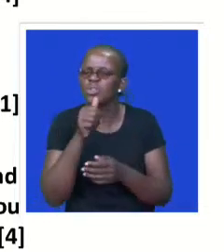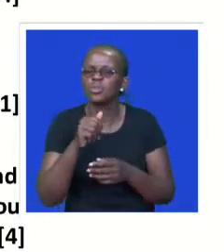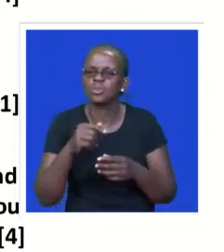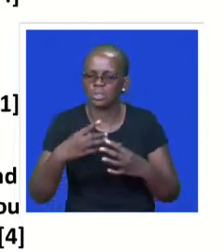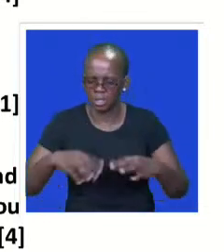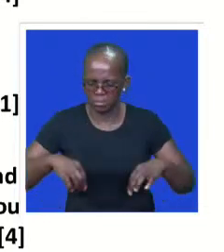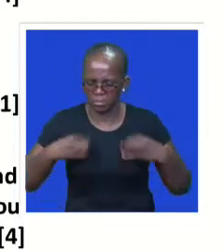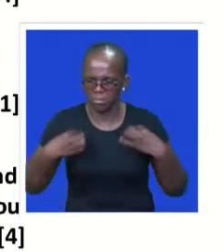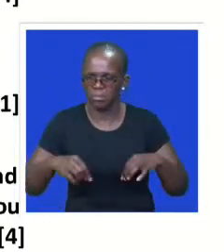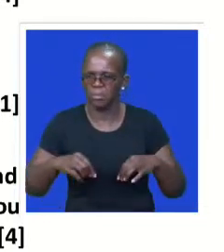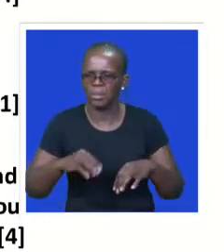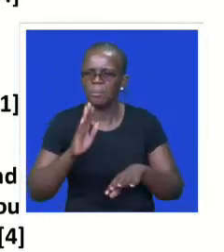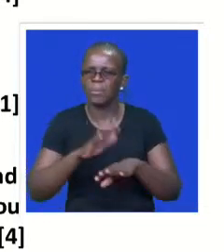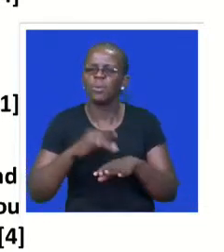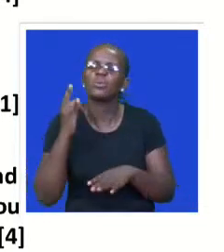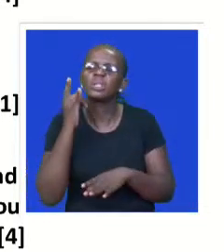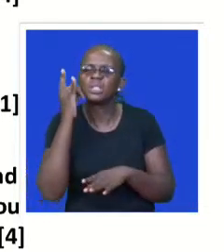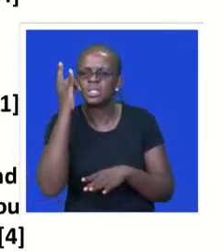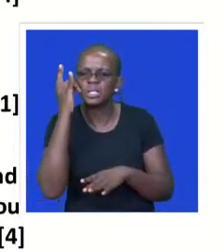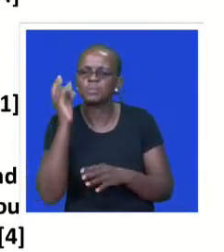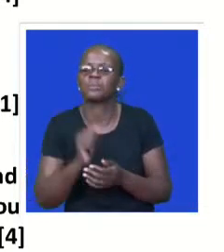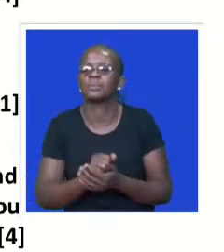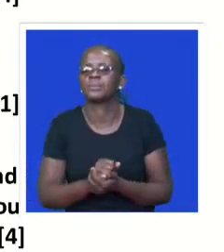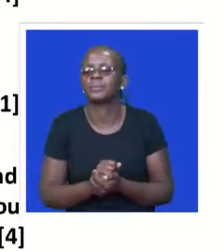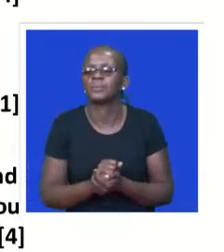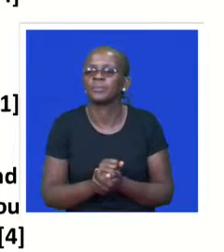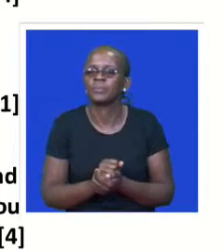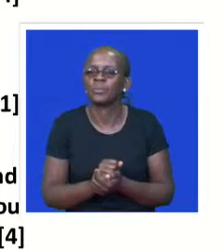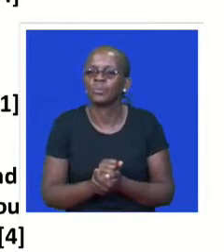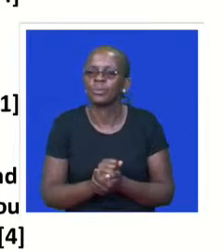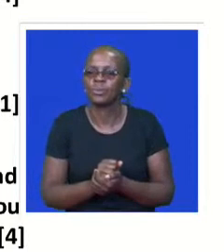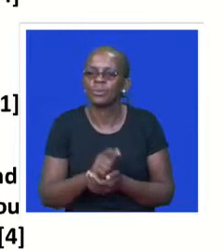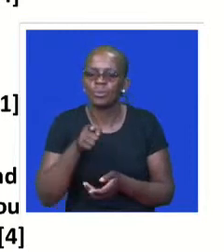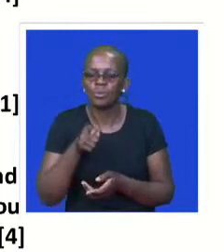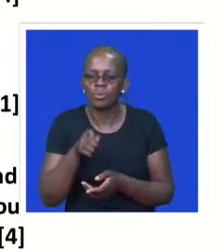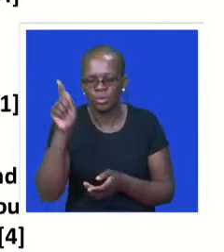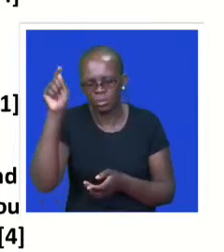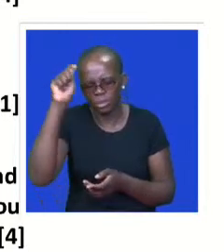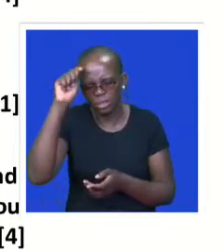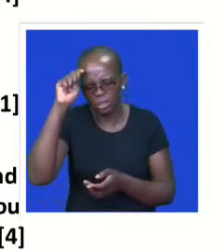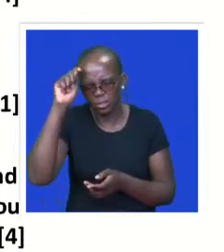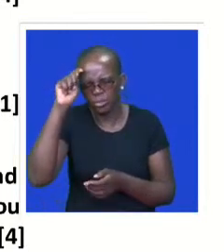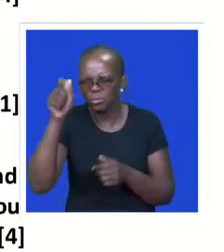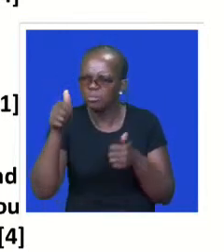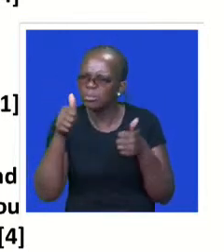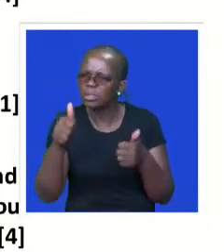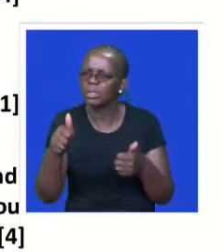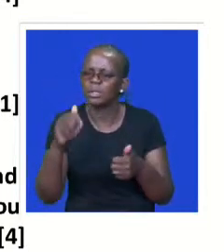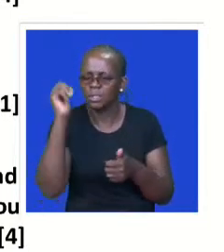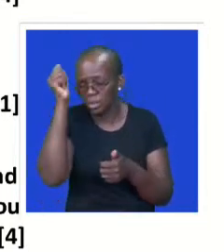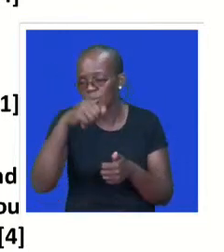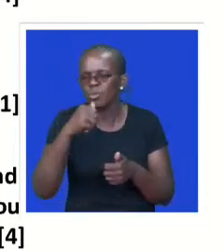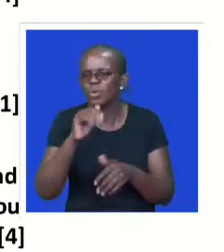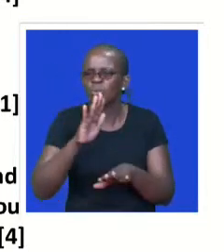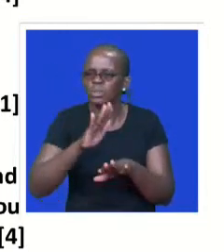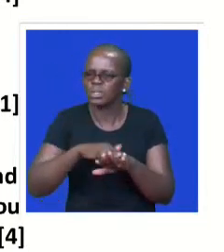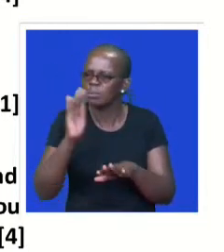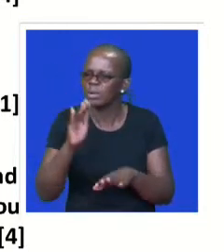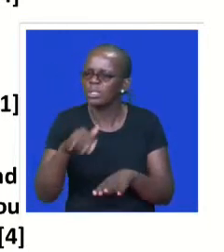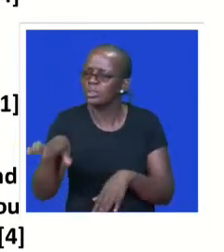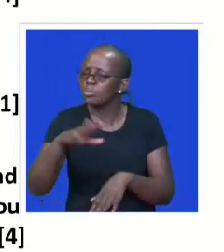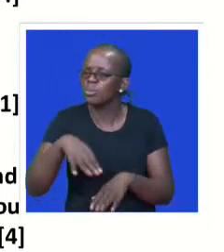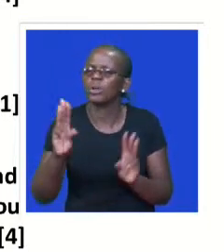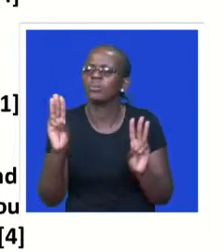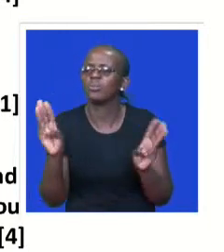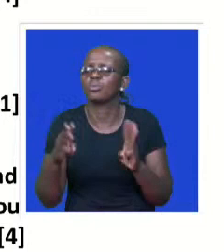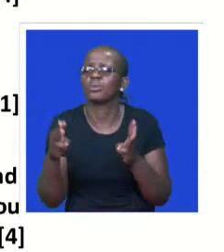finally, do the last part, evaluation part. Do you think it was fair for God to punish all humanity for Adam and